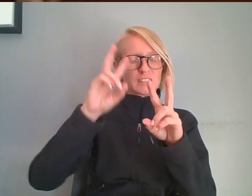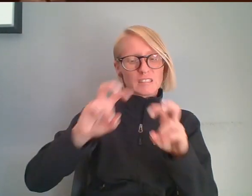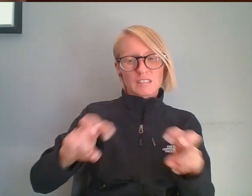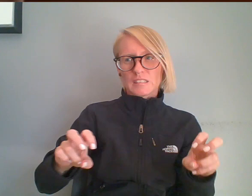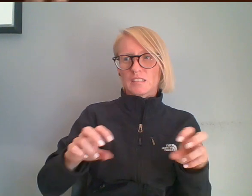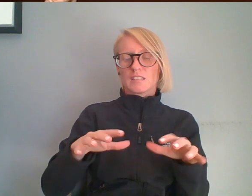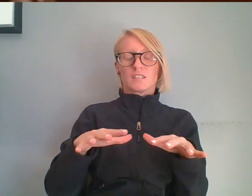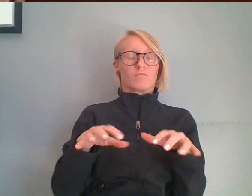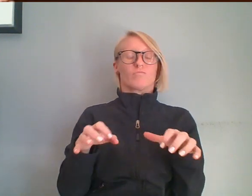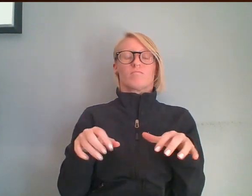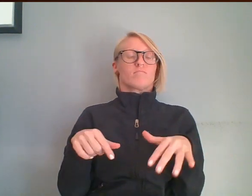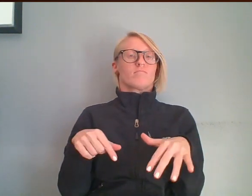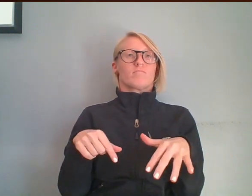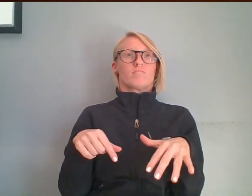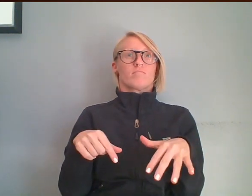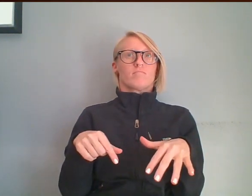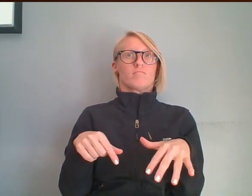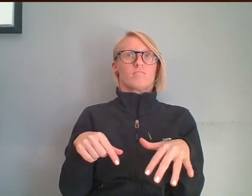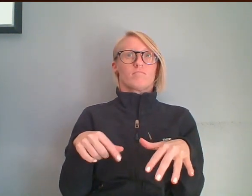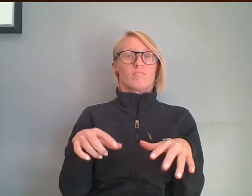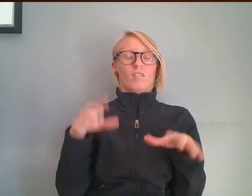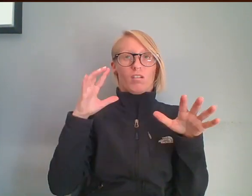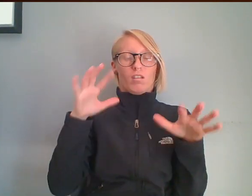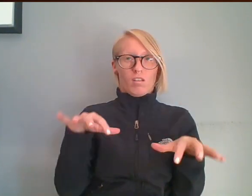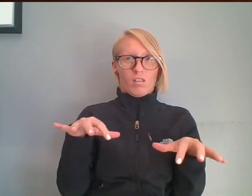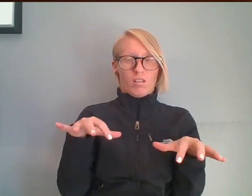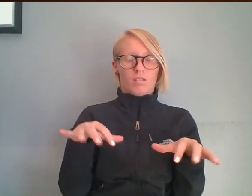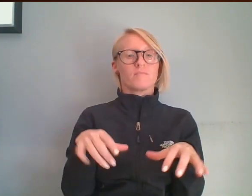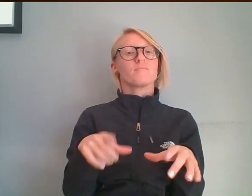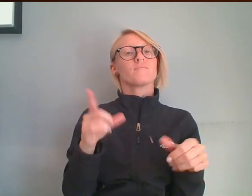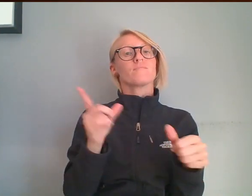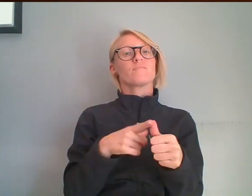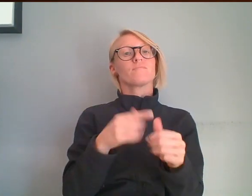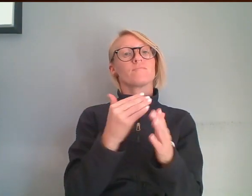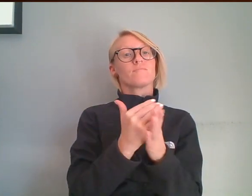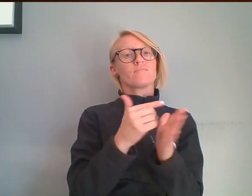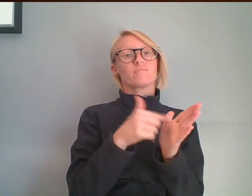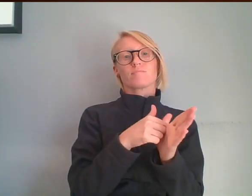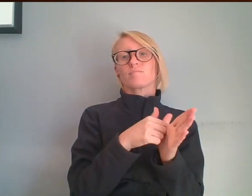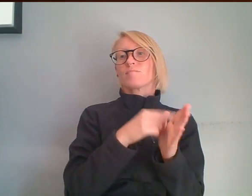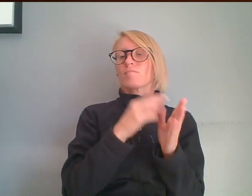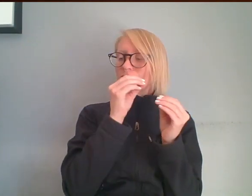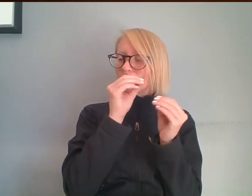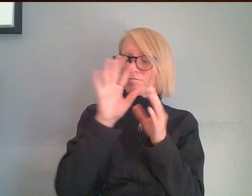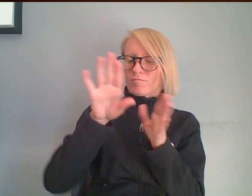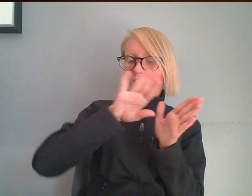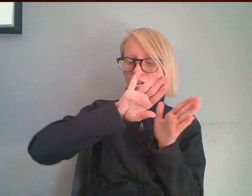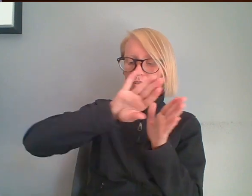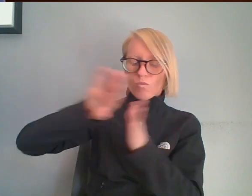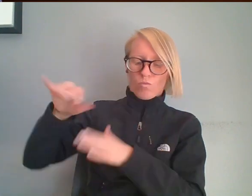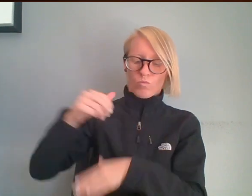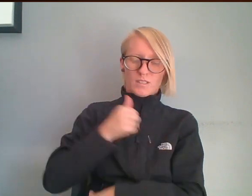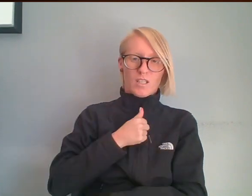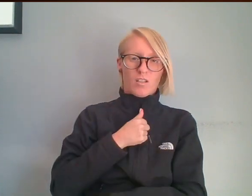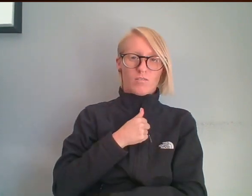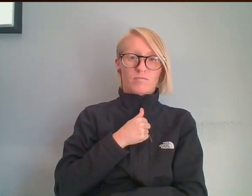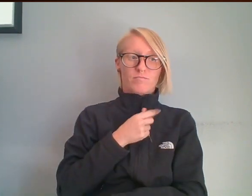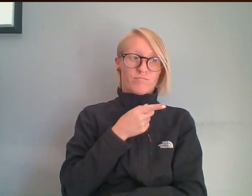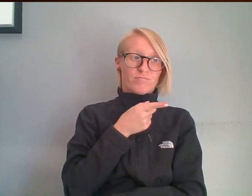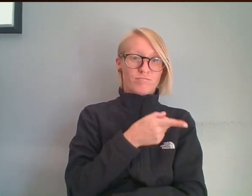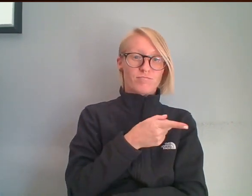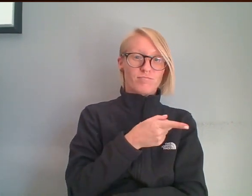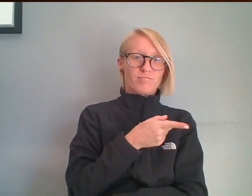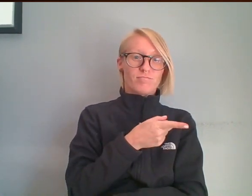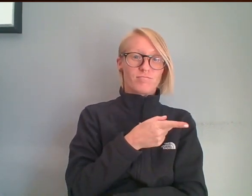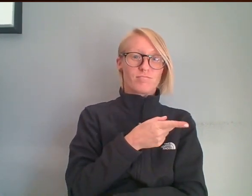the first step in our process today is to get out of our own way. Dare to be dull. Easier said than